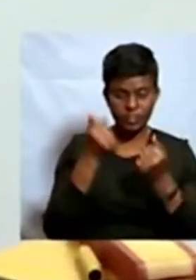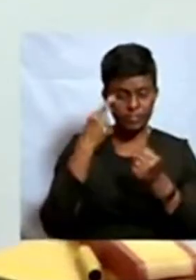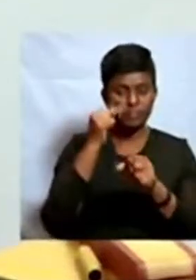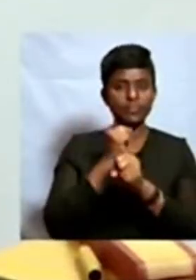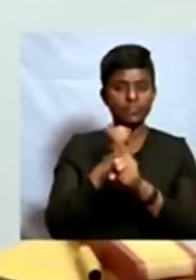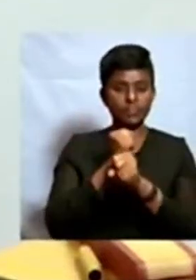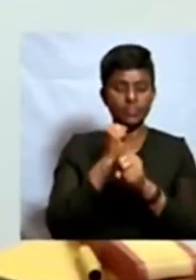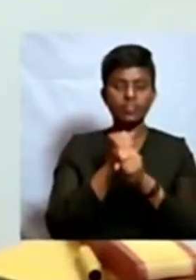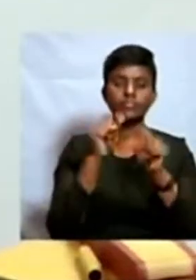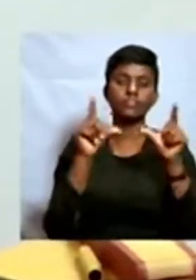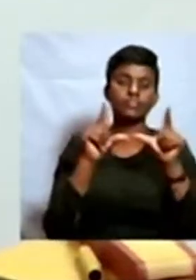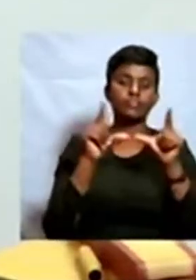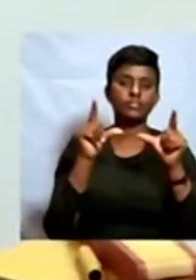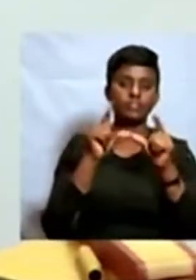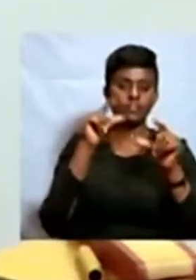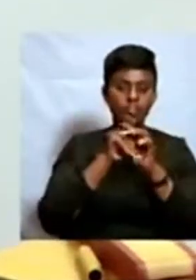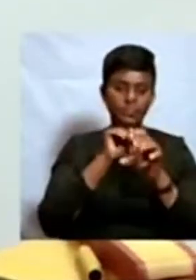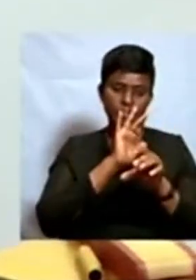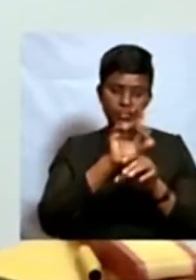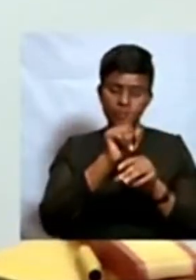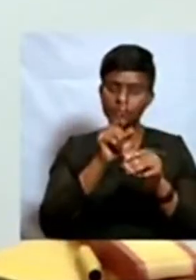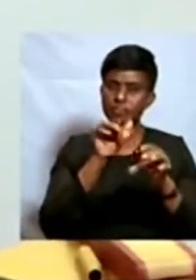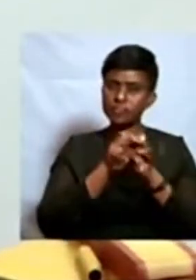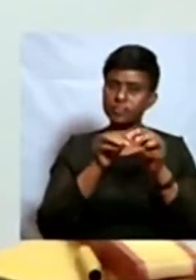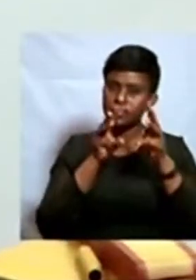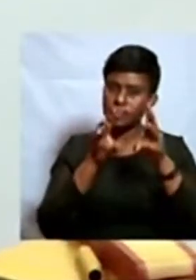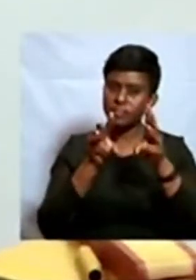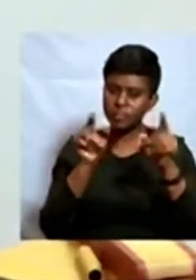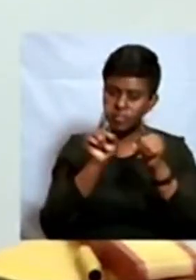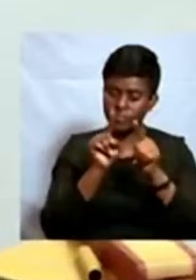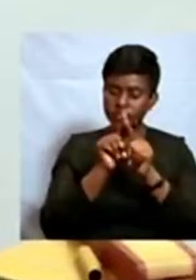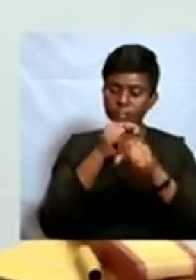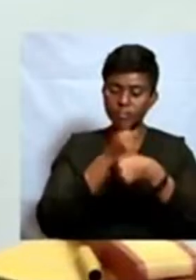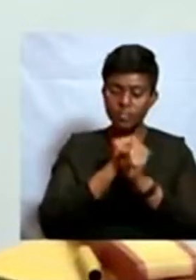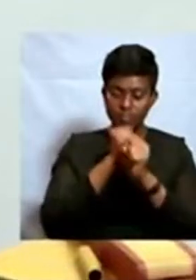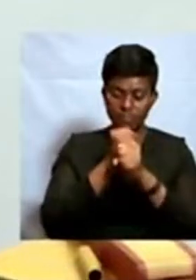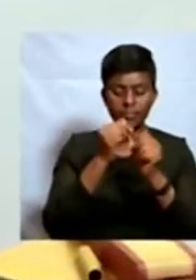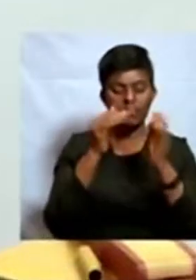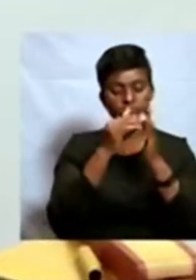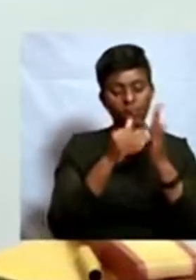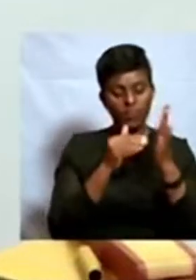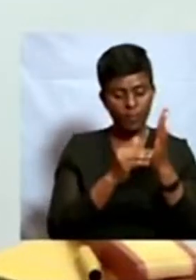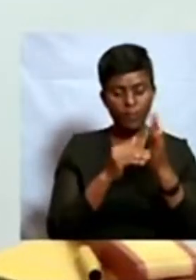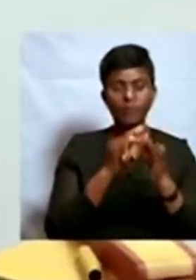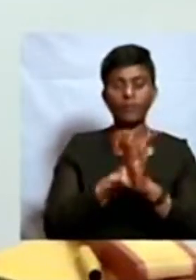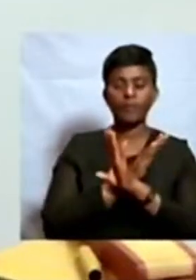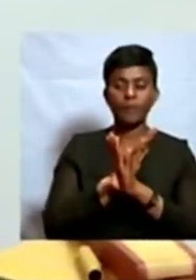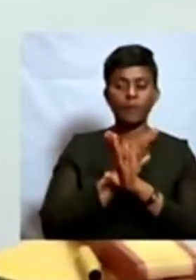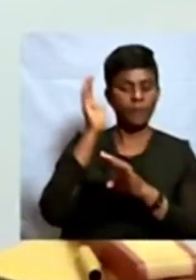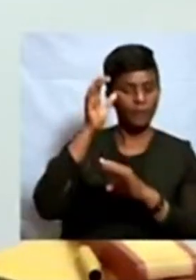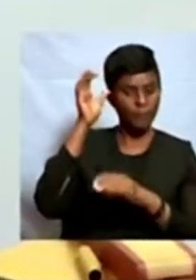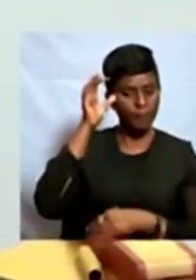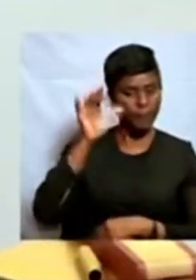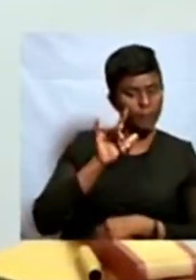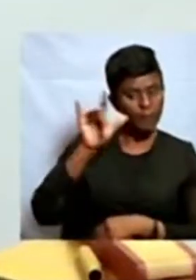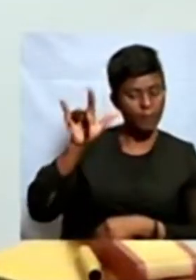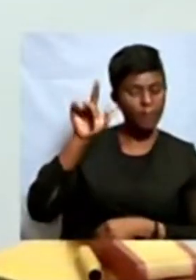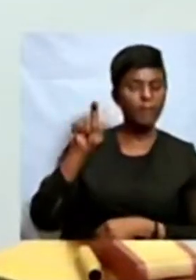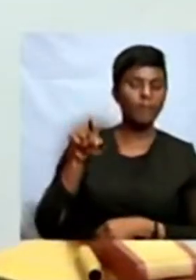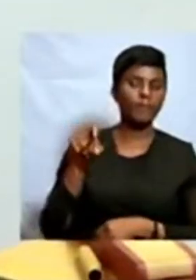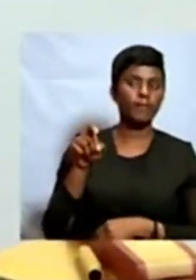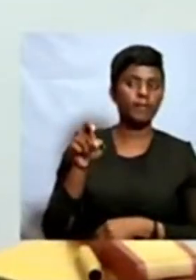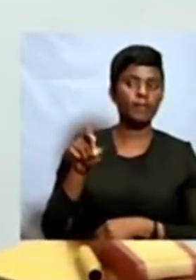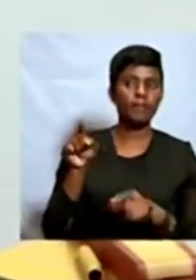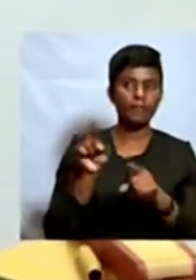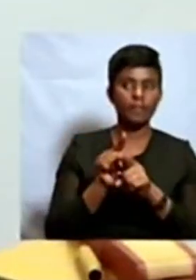operating license in a manner and form as specified by the Zambia Civil Aviation requirements.